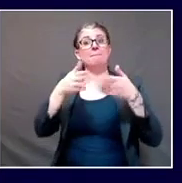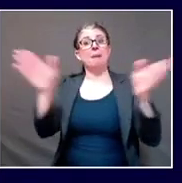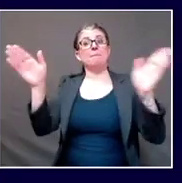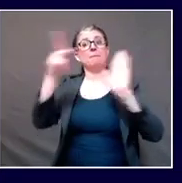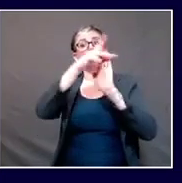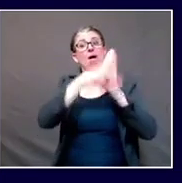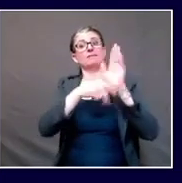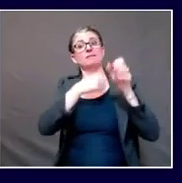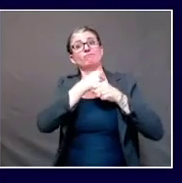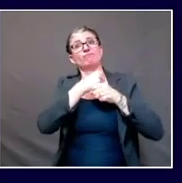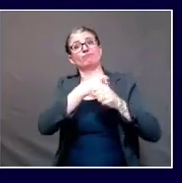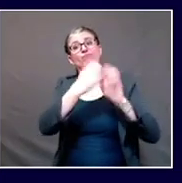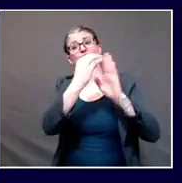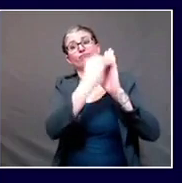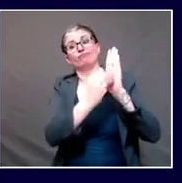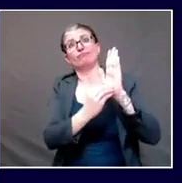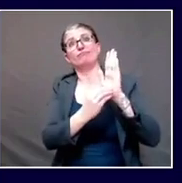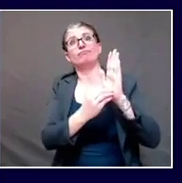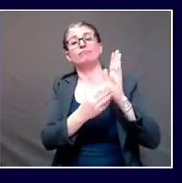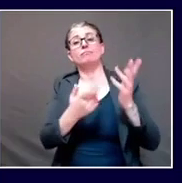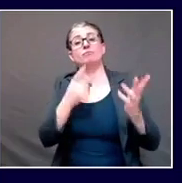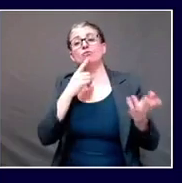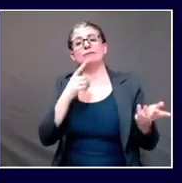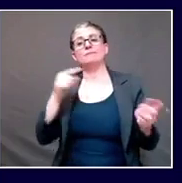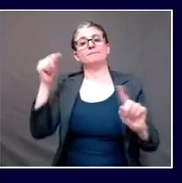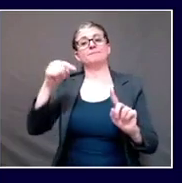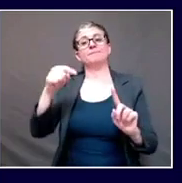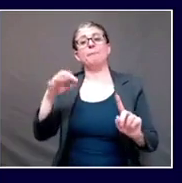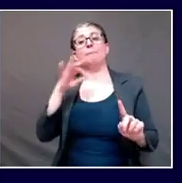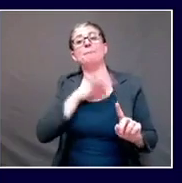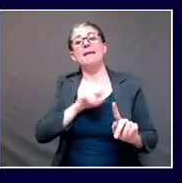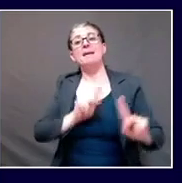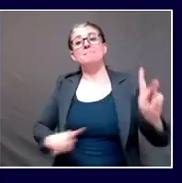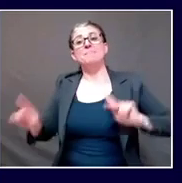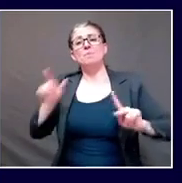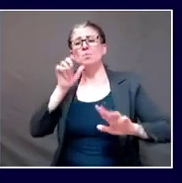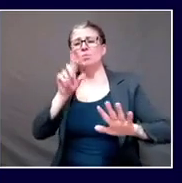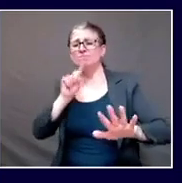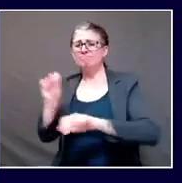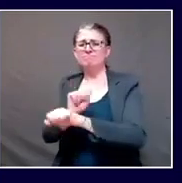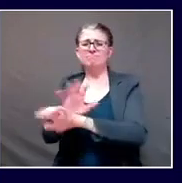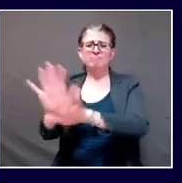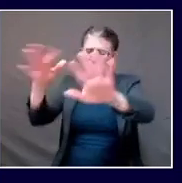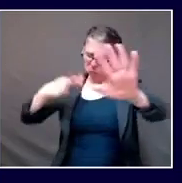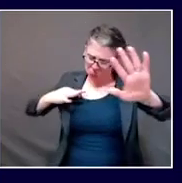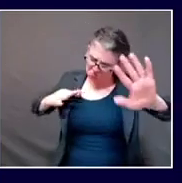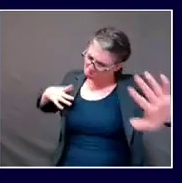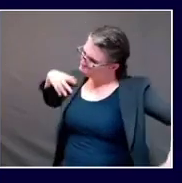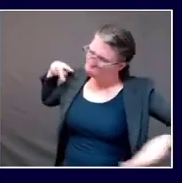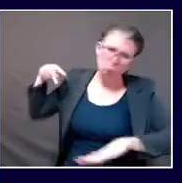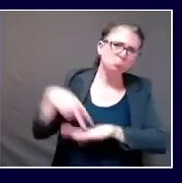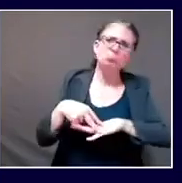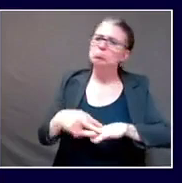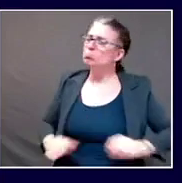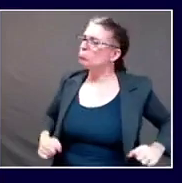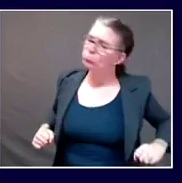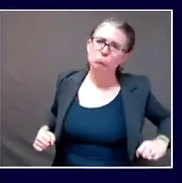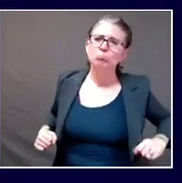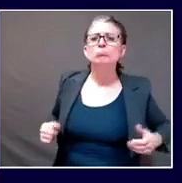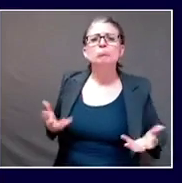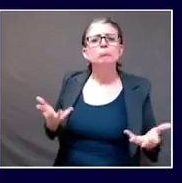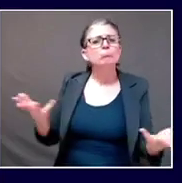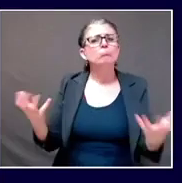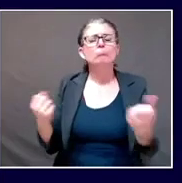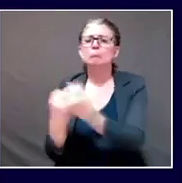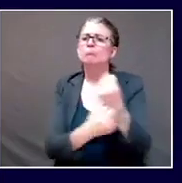helped others. You know, Mr. Rogers said, his mother said, in times of bad, look for those who are helping other people. They're